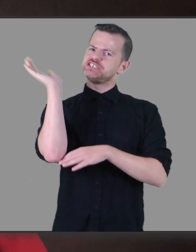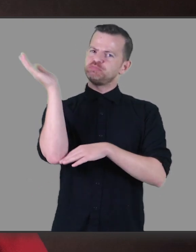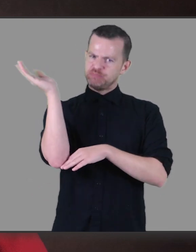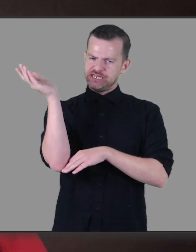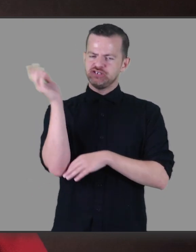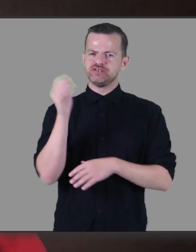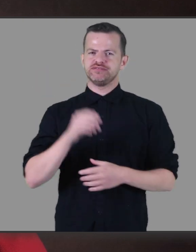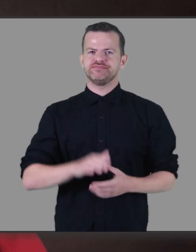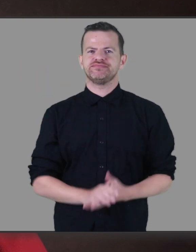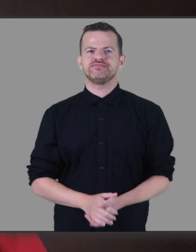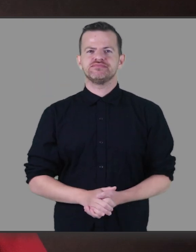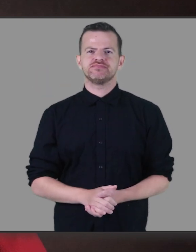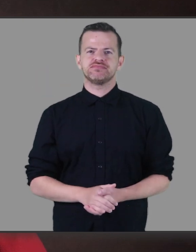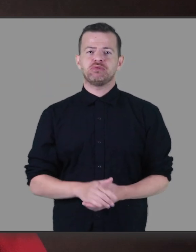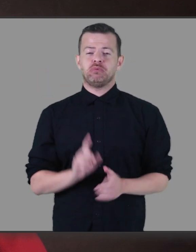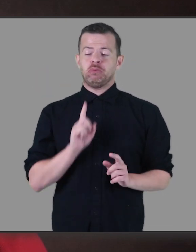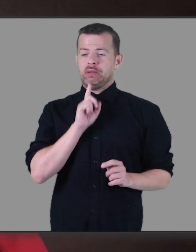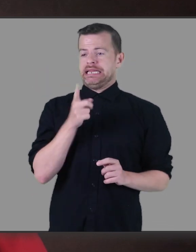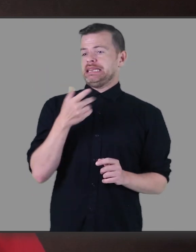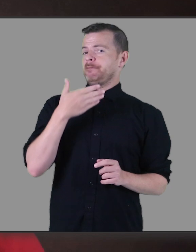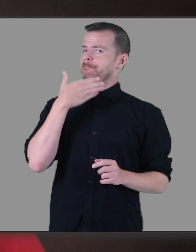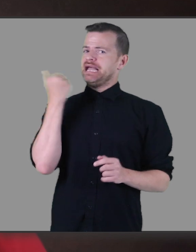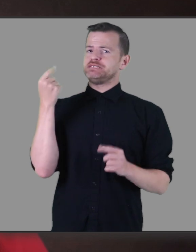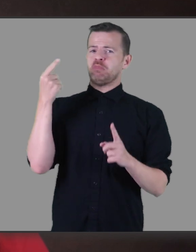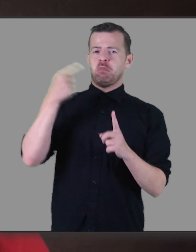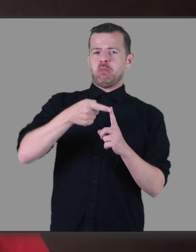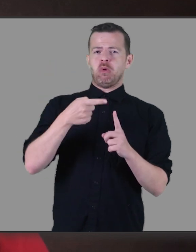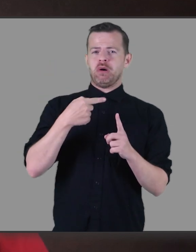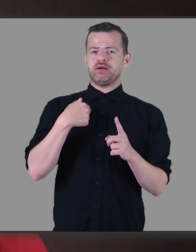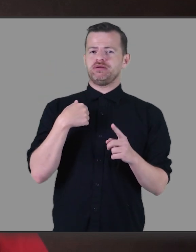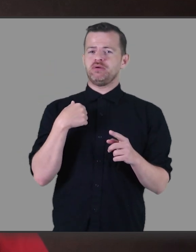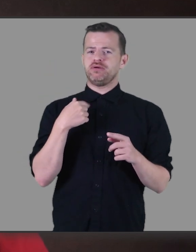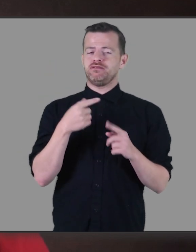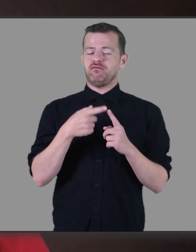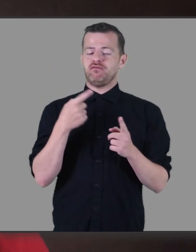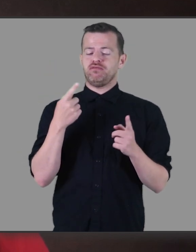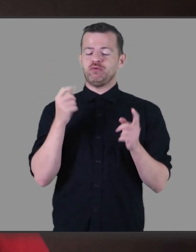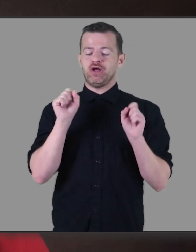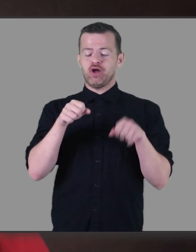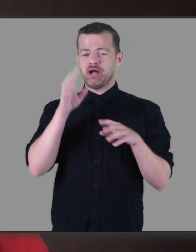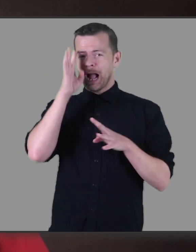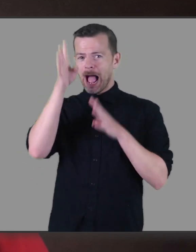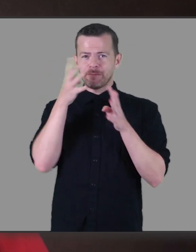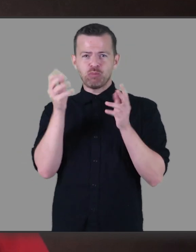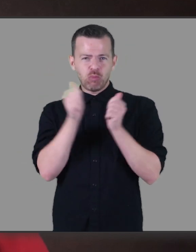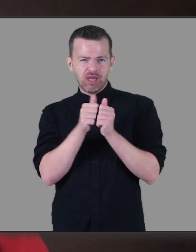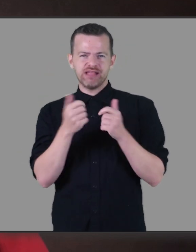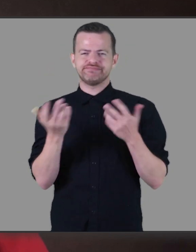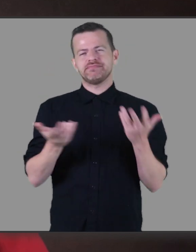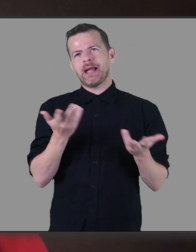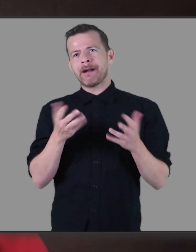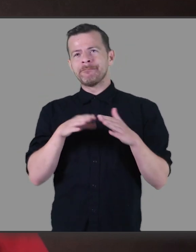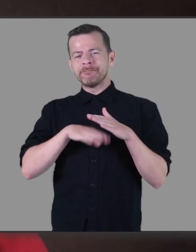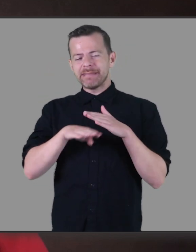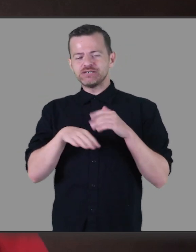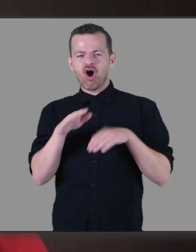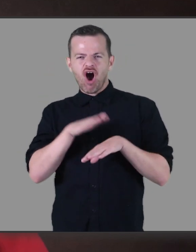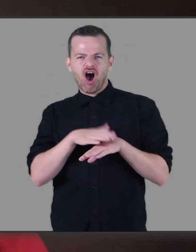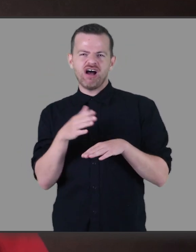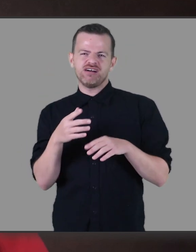I gave a speech, and really the best takeaway from it we could come up with is